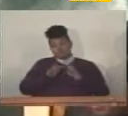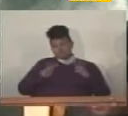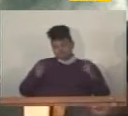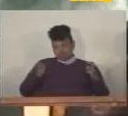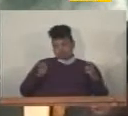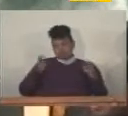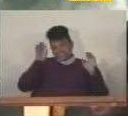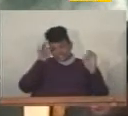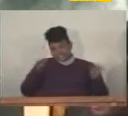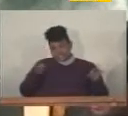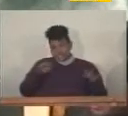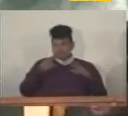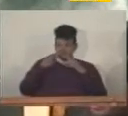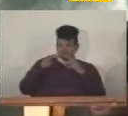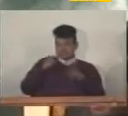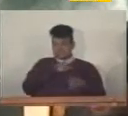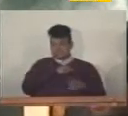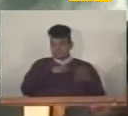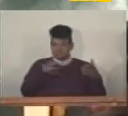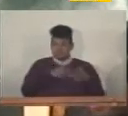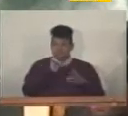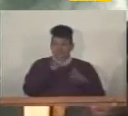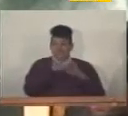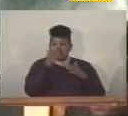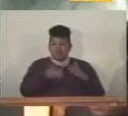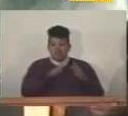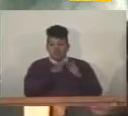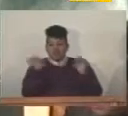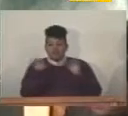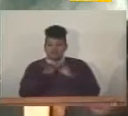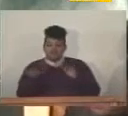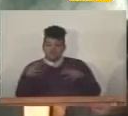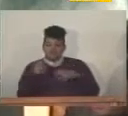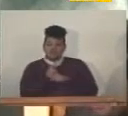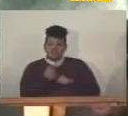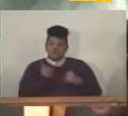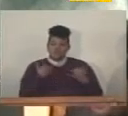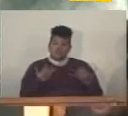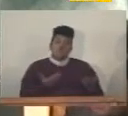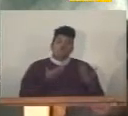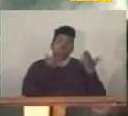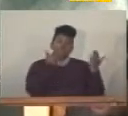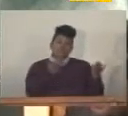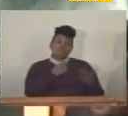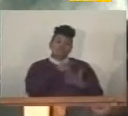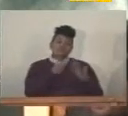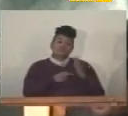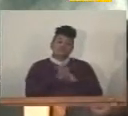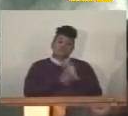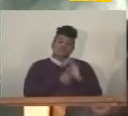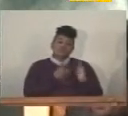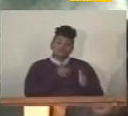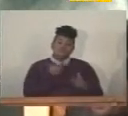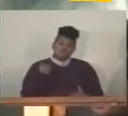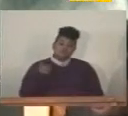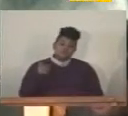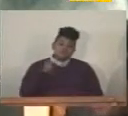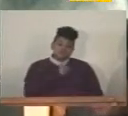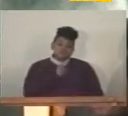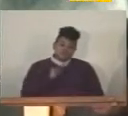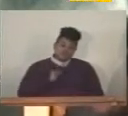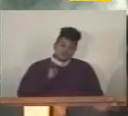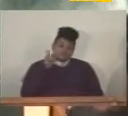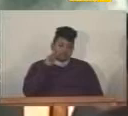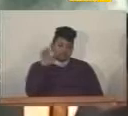murders triable by judge alone. But the proposed amendment was not accepted, and as such, the debates were suspended on